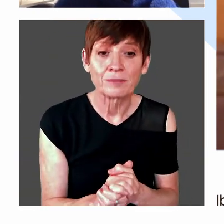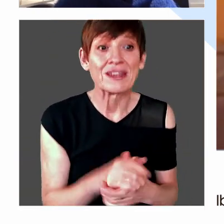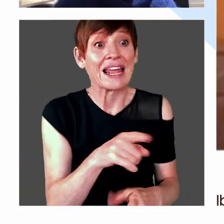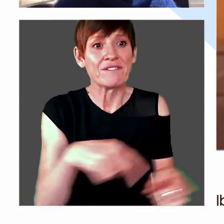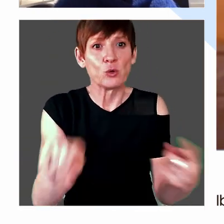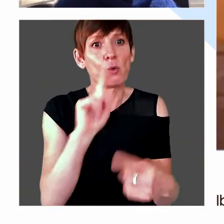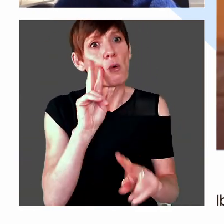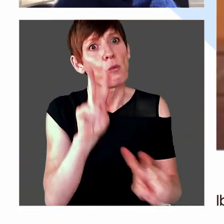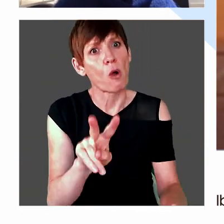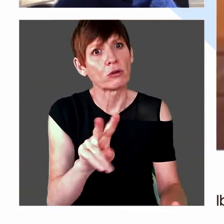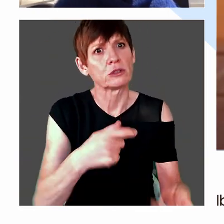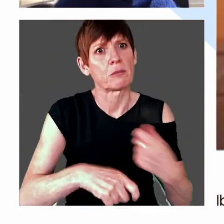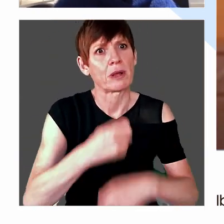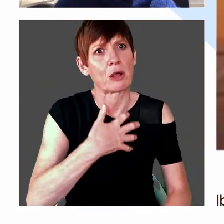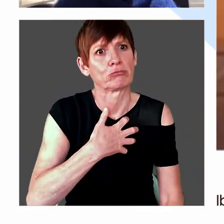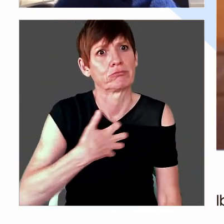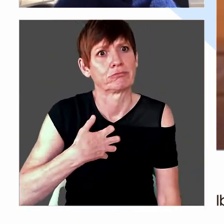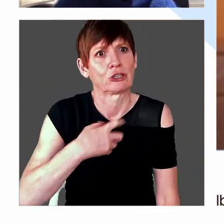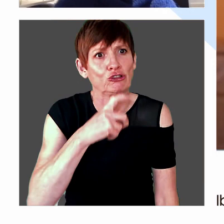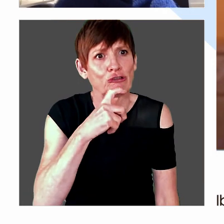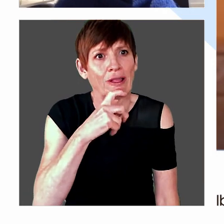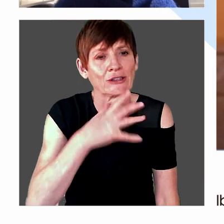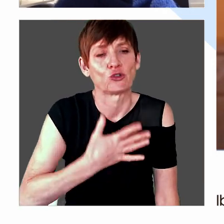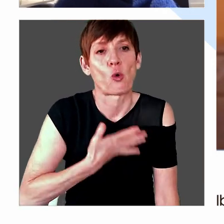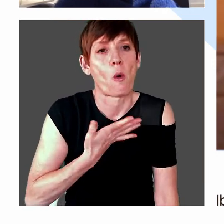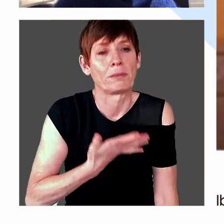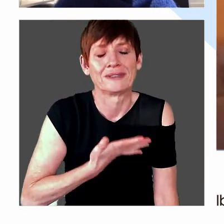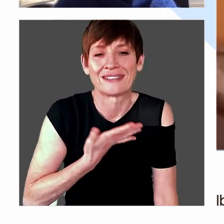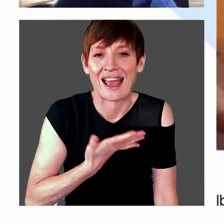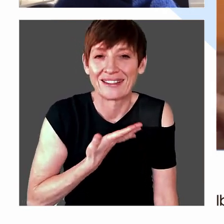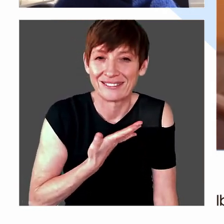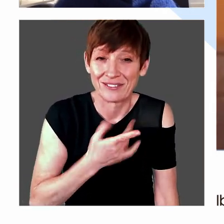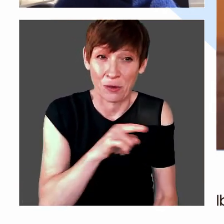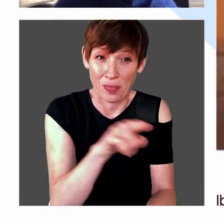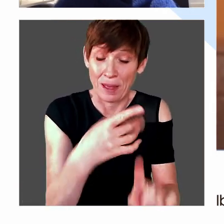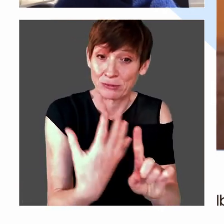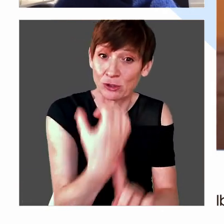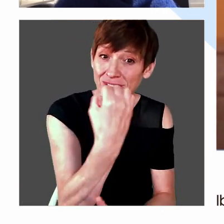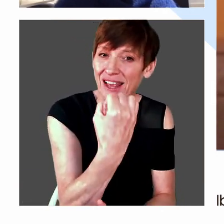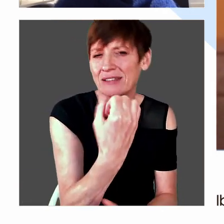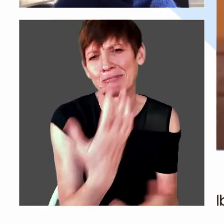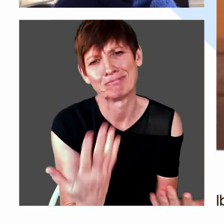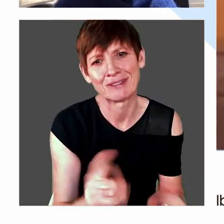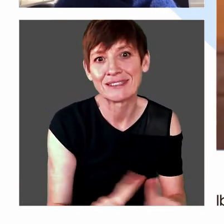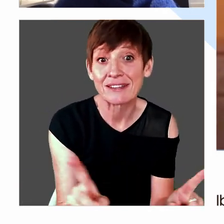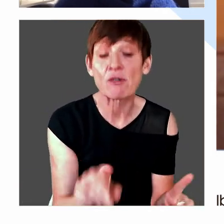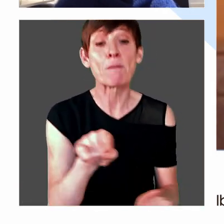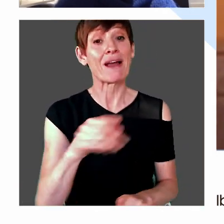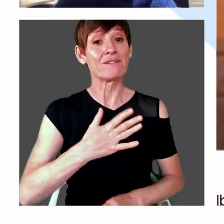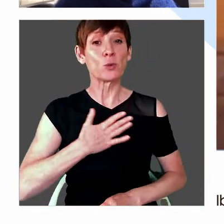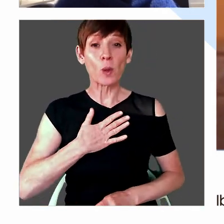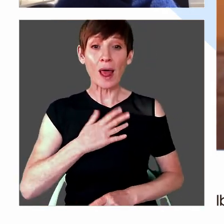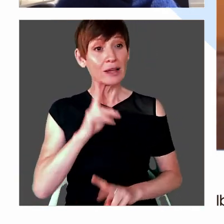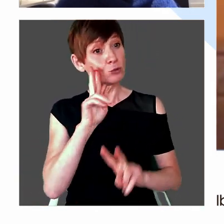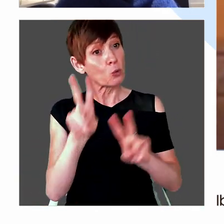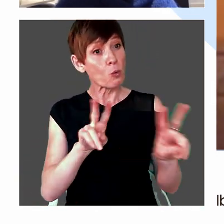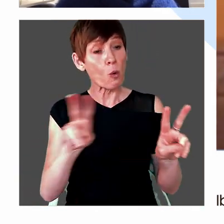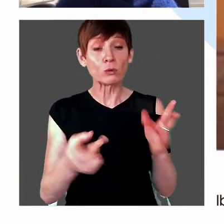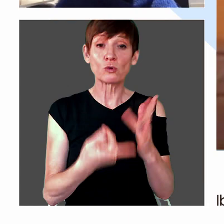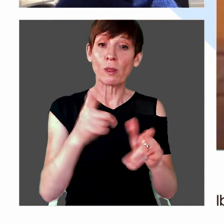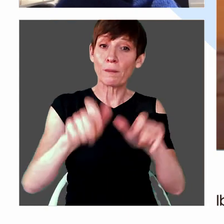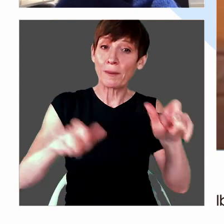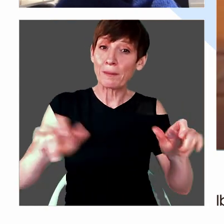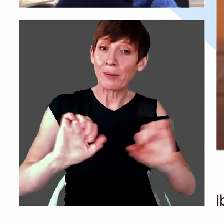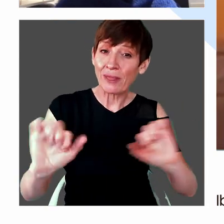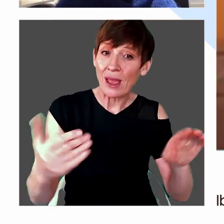if you find yourself to be jealous or that makes you upset to see people, but if you like seeing other people work, that always makes me want to